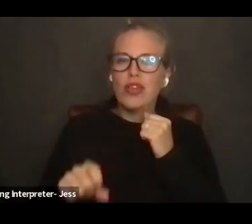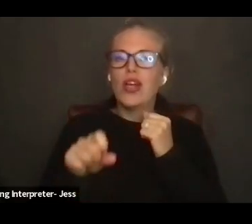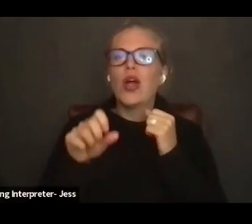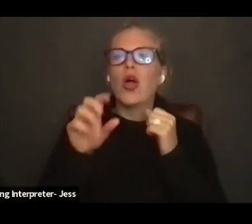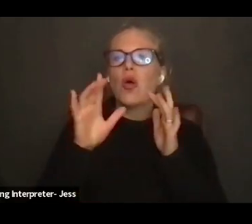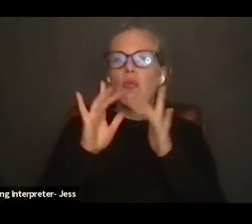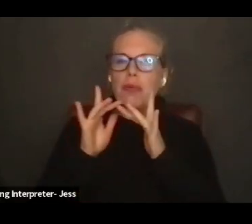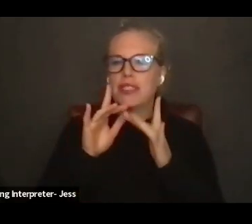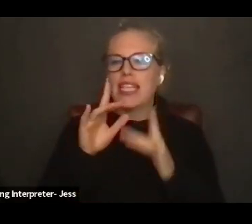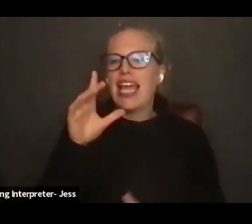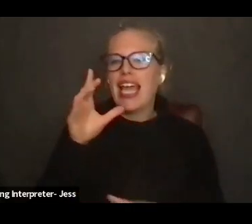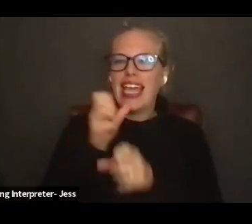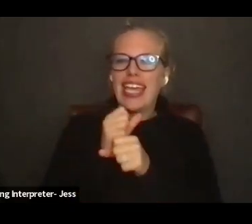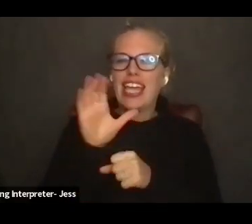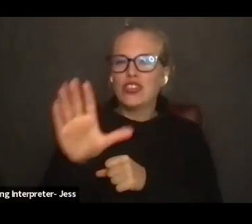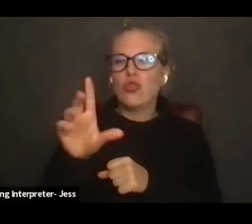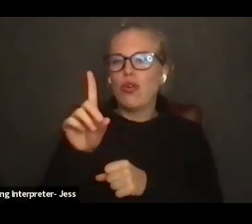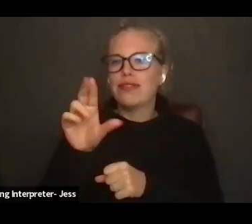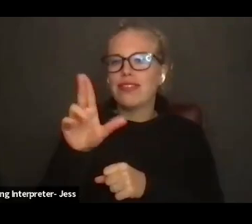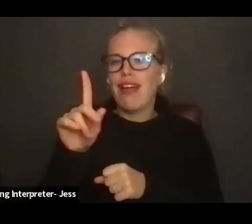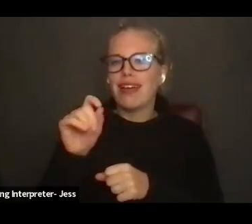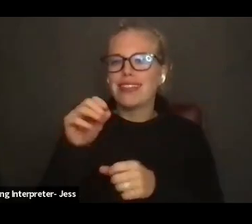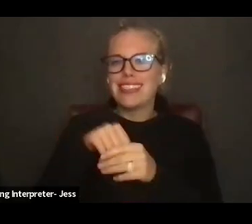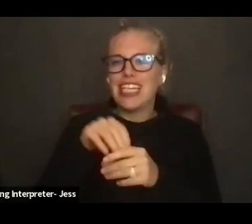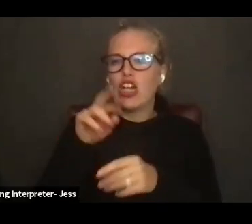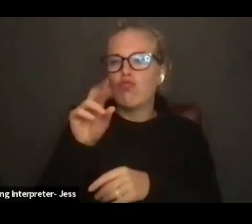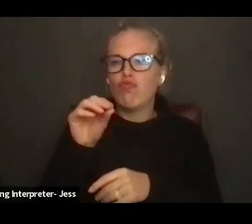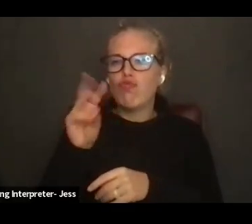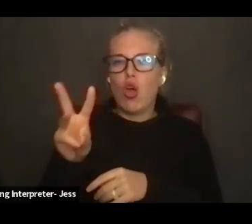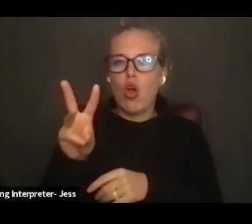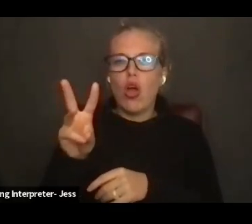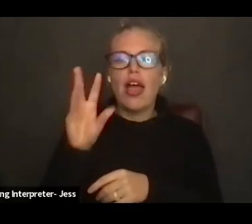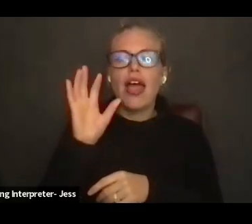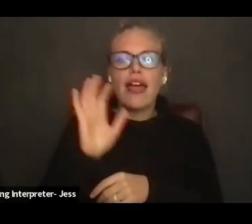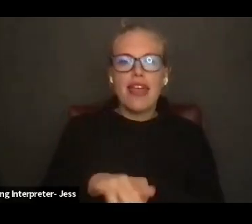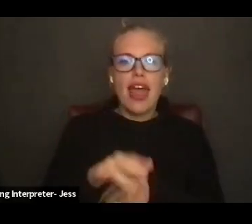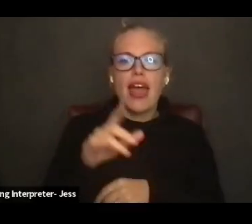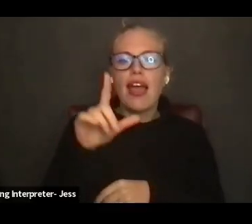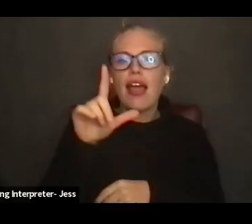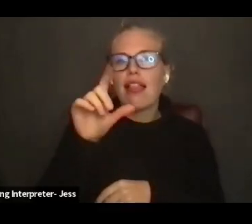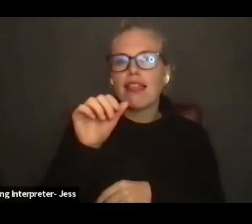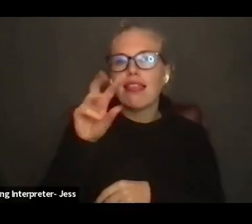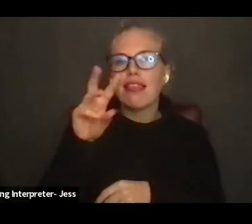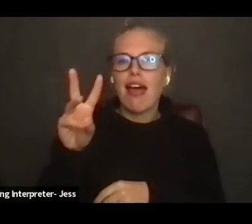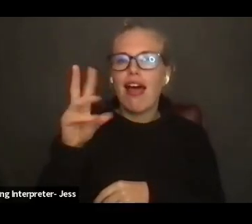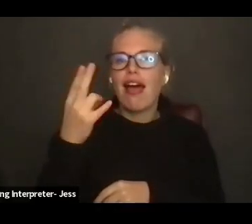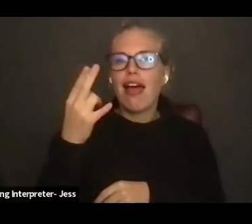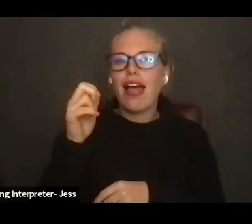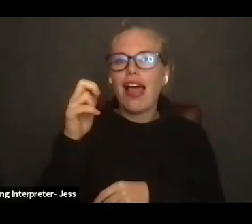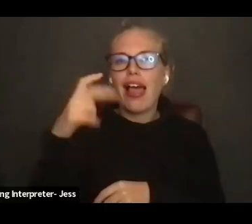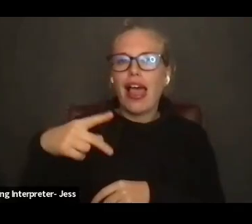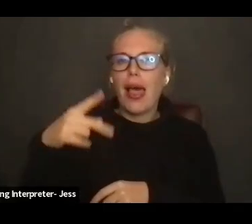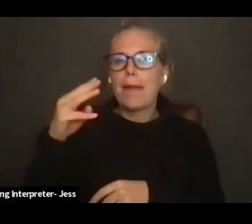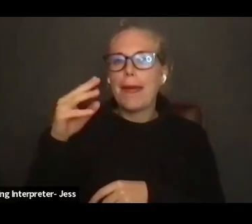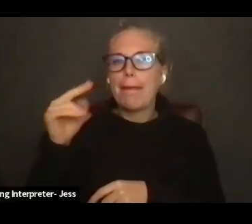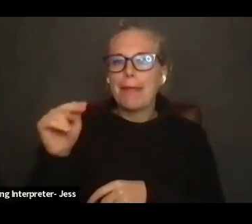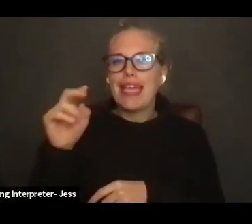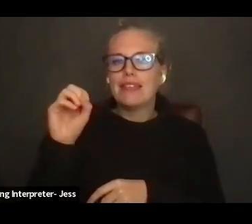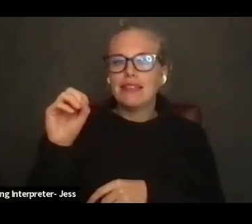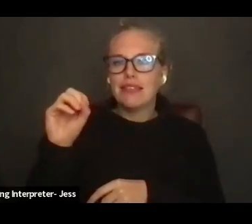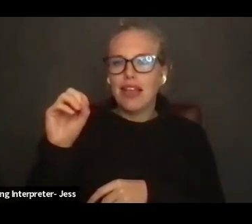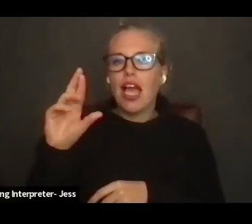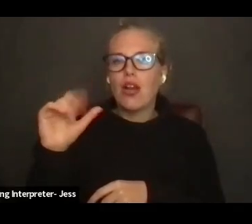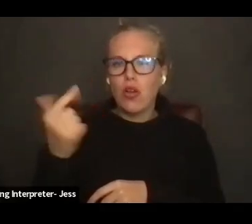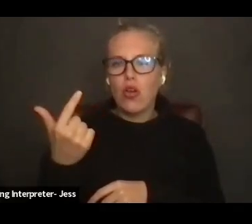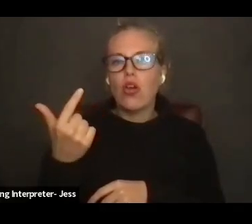You can also go on to that link, that lawhelpmin.org, and do the do-it-yourself form. There's also a